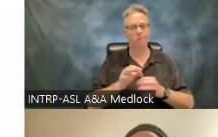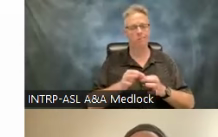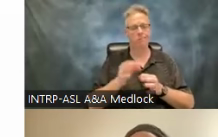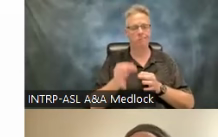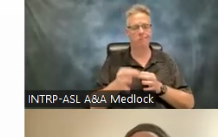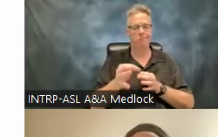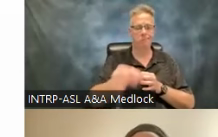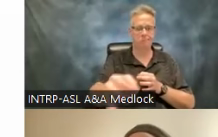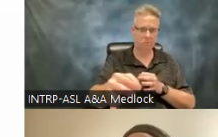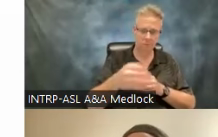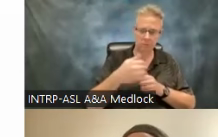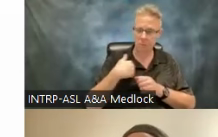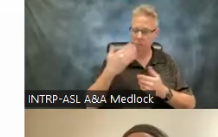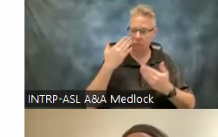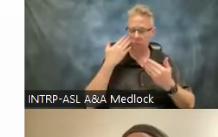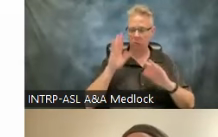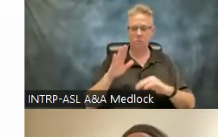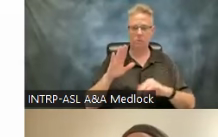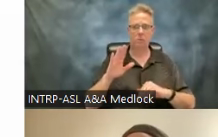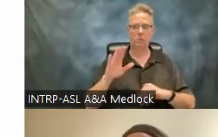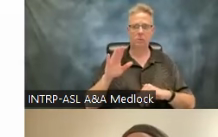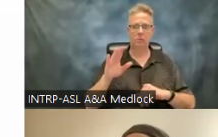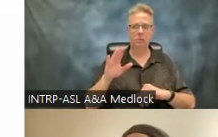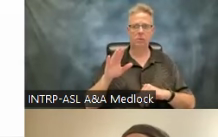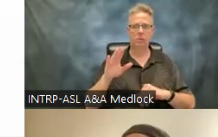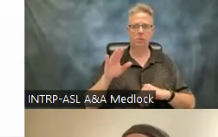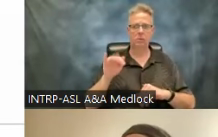don't know if that's really anything